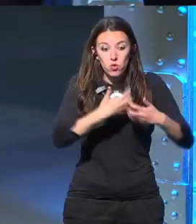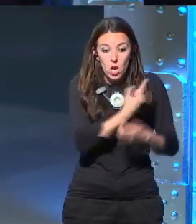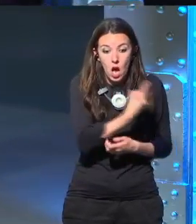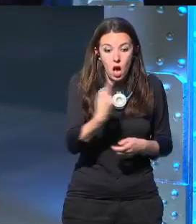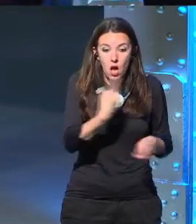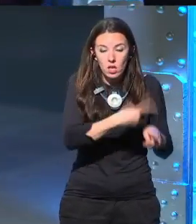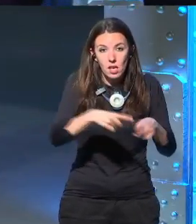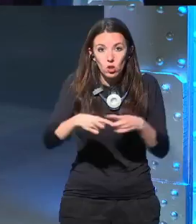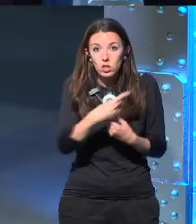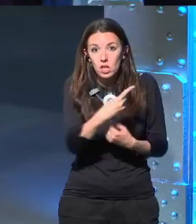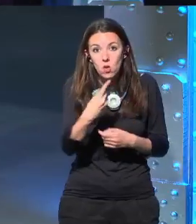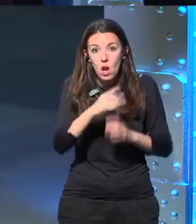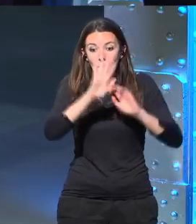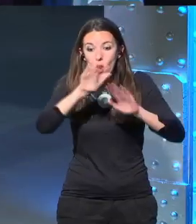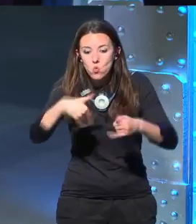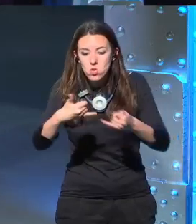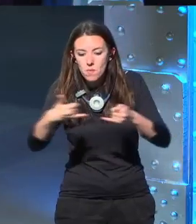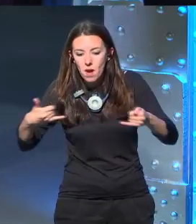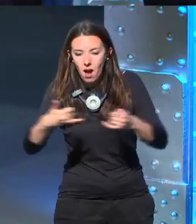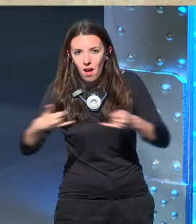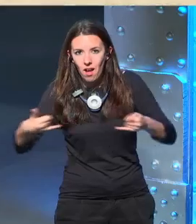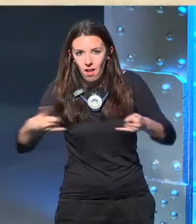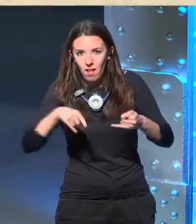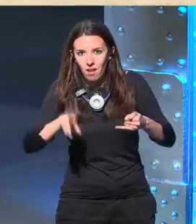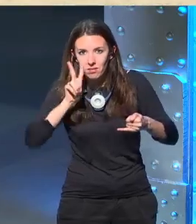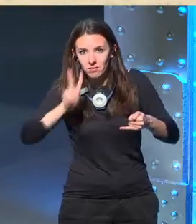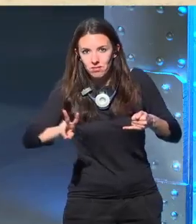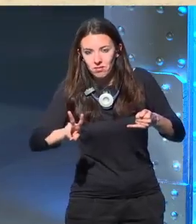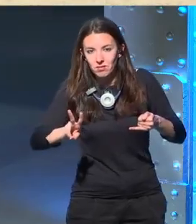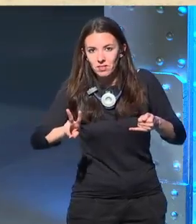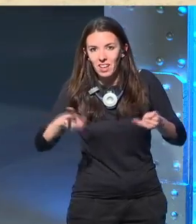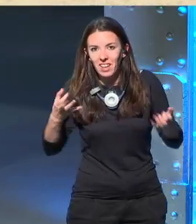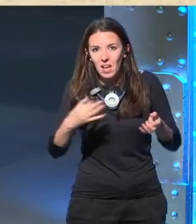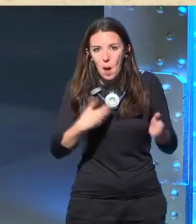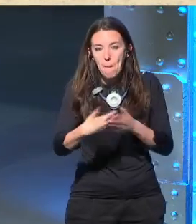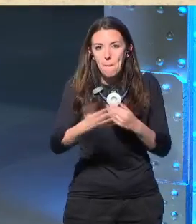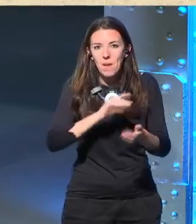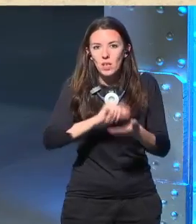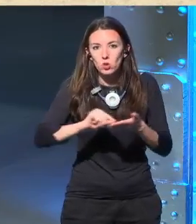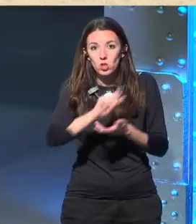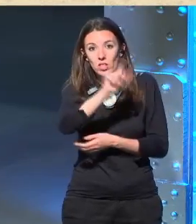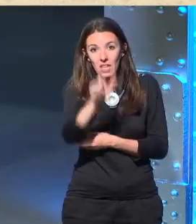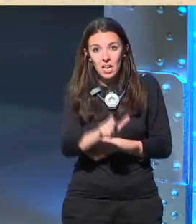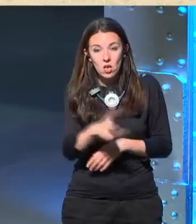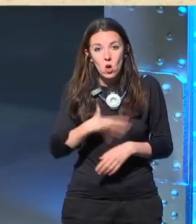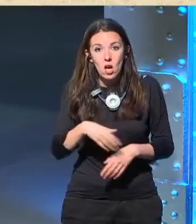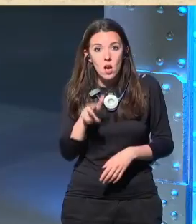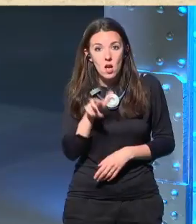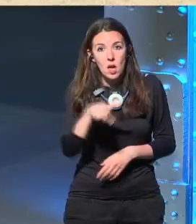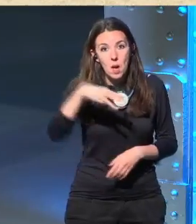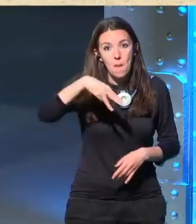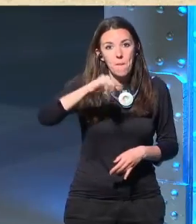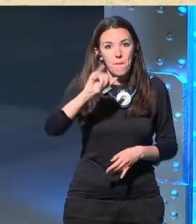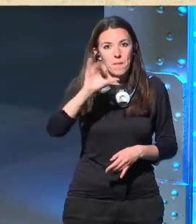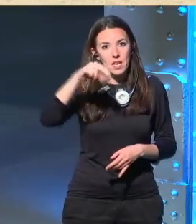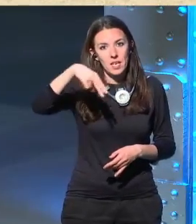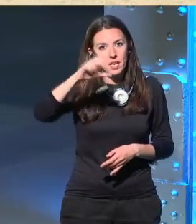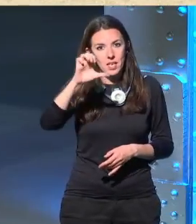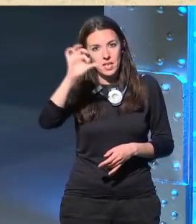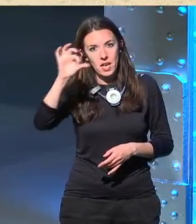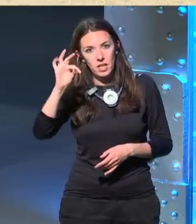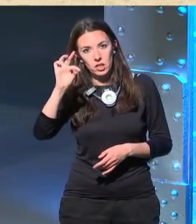last line. And those of you who can read mirror script in Italian to see the word minestrone, he describes what's happening,